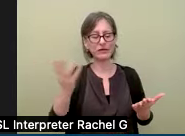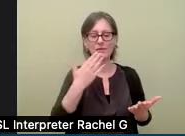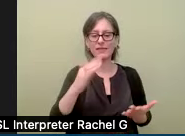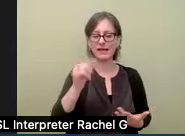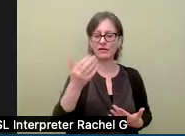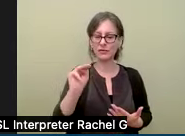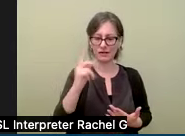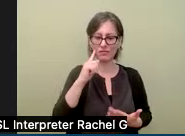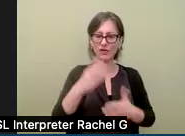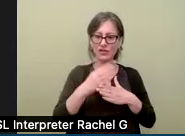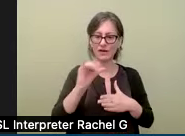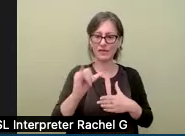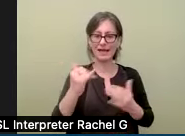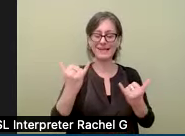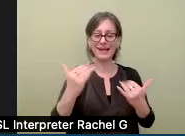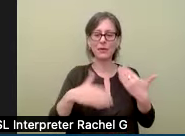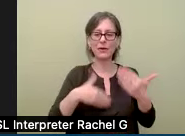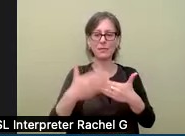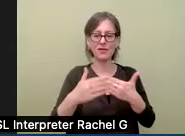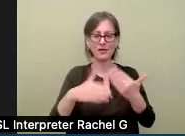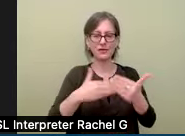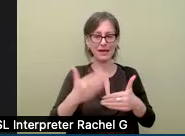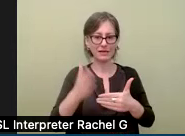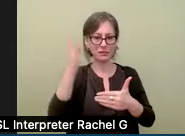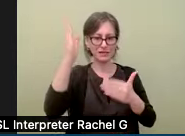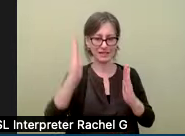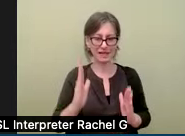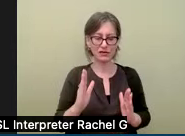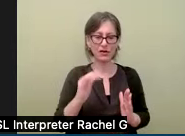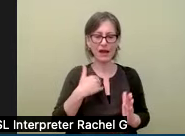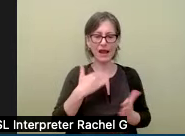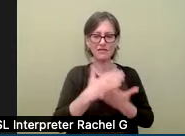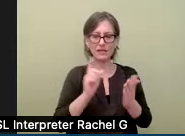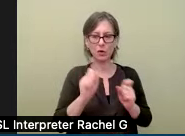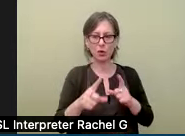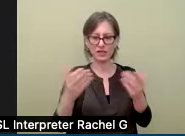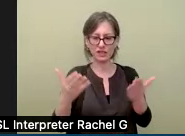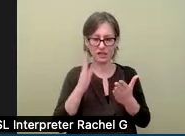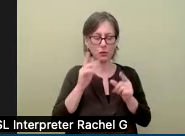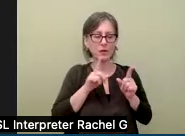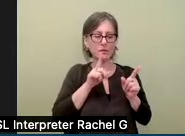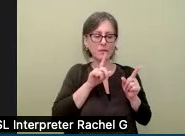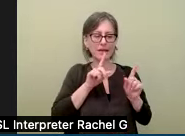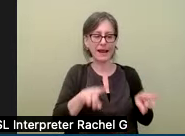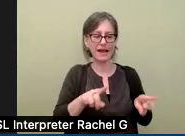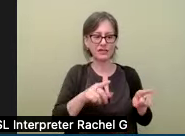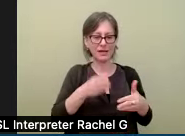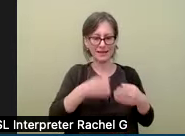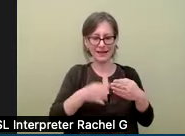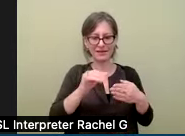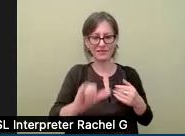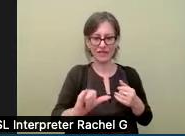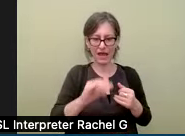sharing that. We'll go ahead and move on to our next presenter. There are some questions here that we'll answer at the end of that